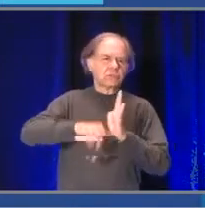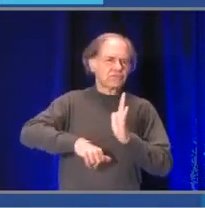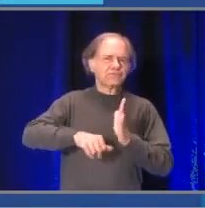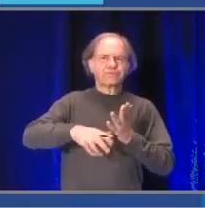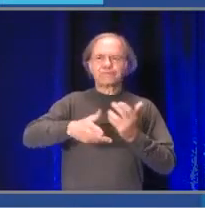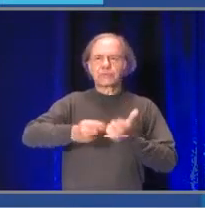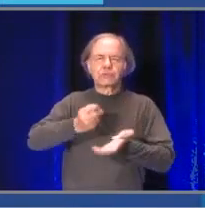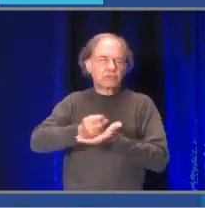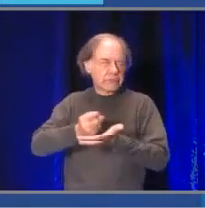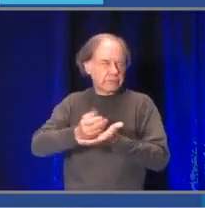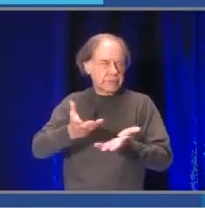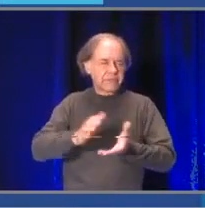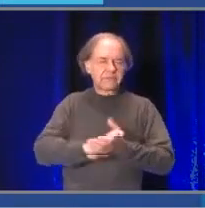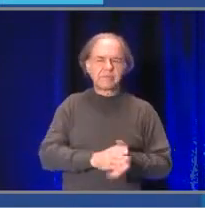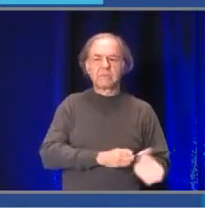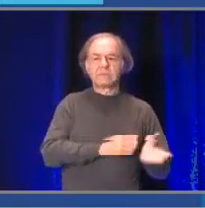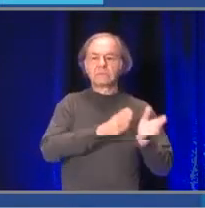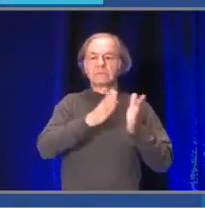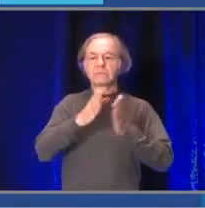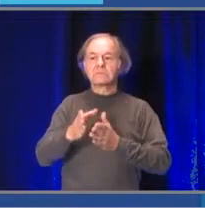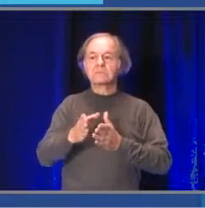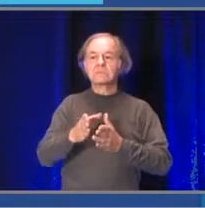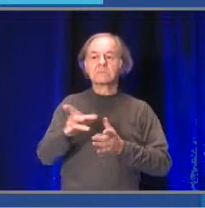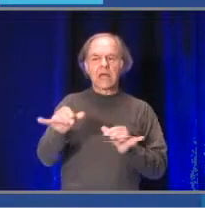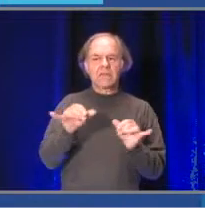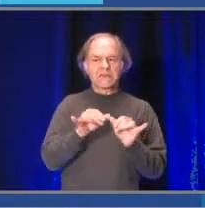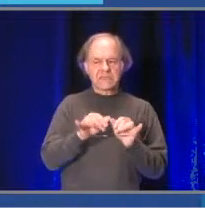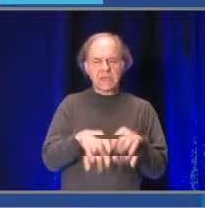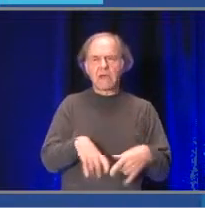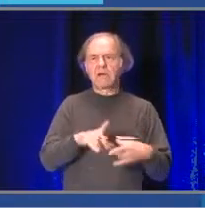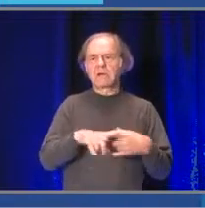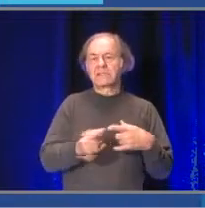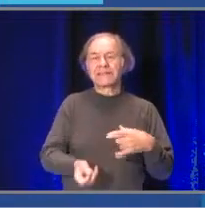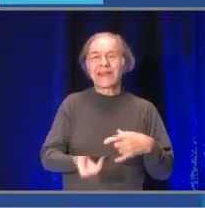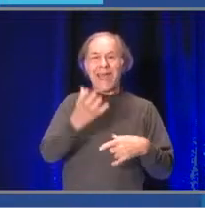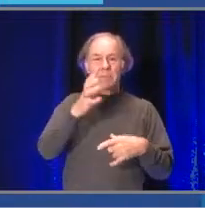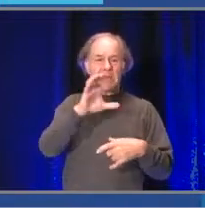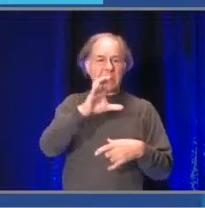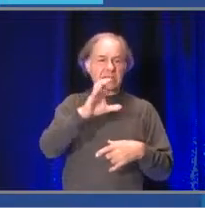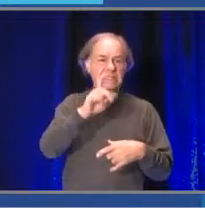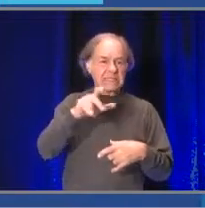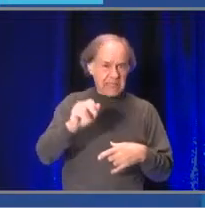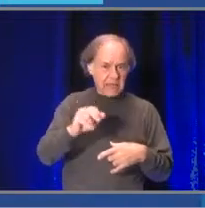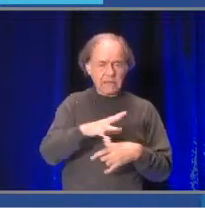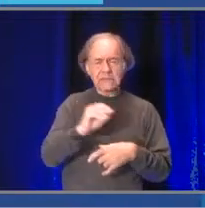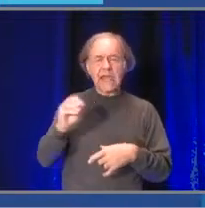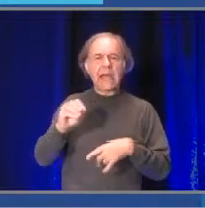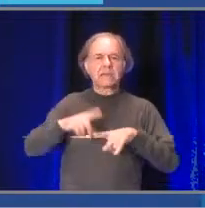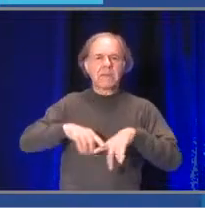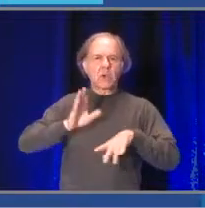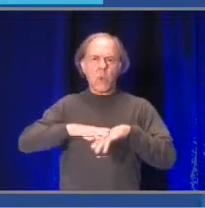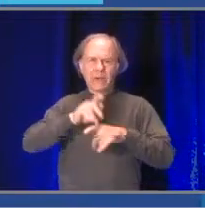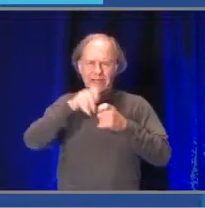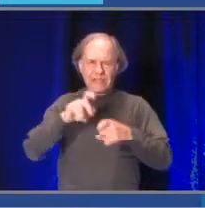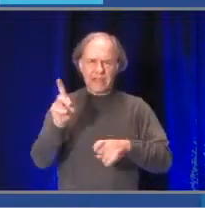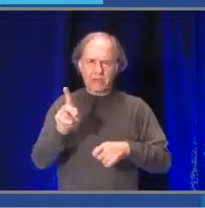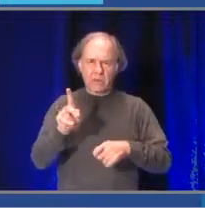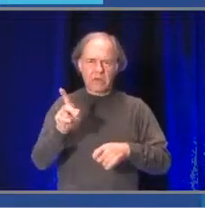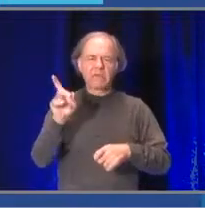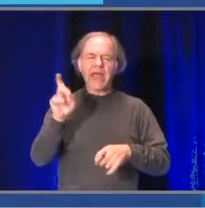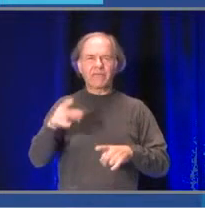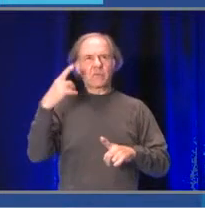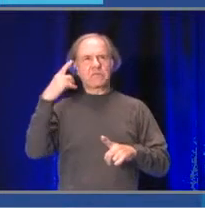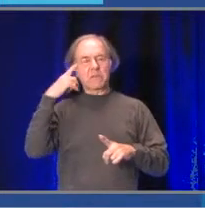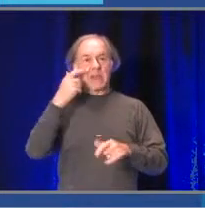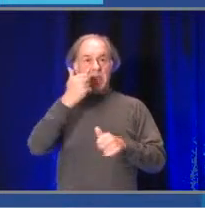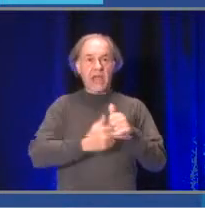treatment. Volume of cancer cells, the amount of cancer cells, and the location. So these are the things we have to remember, that